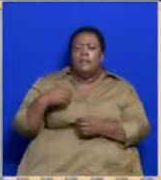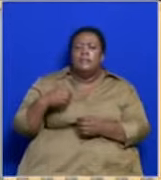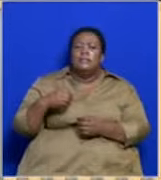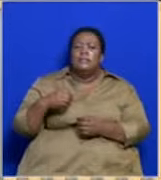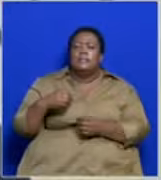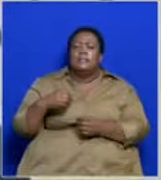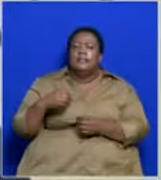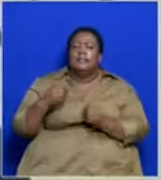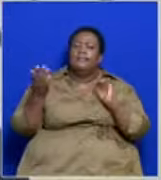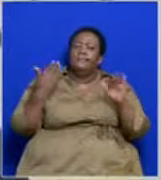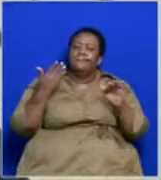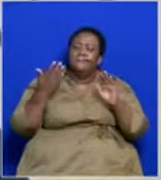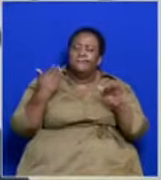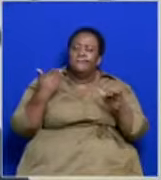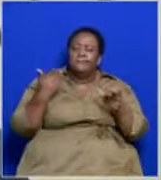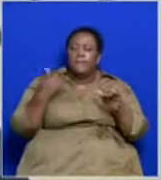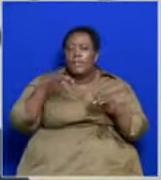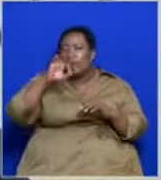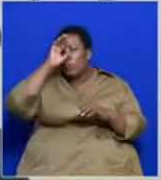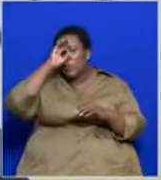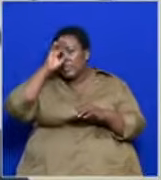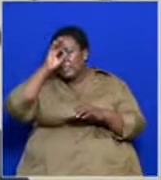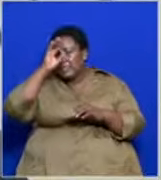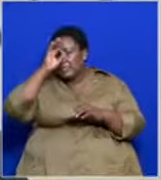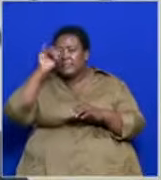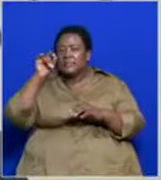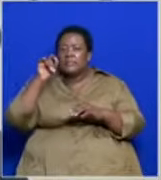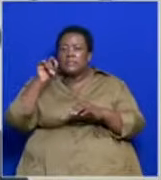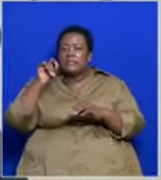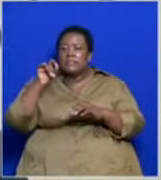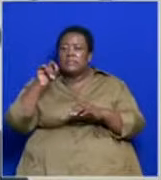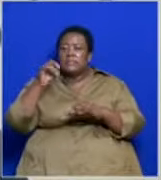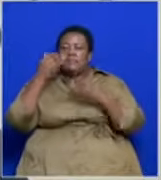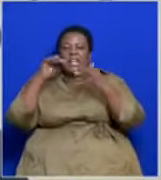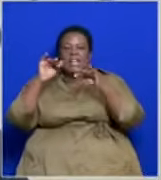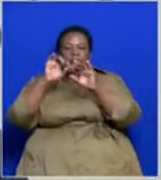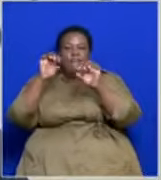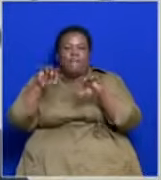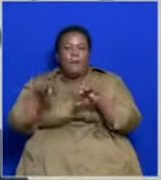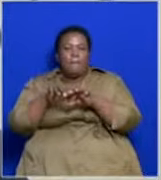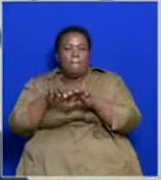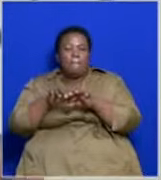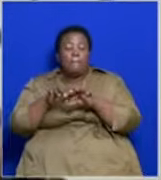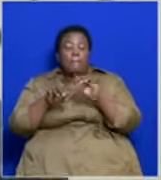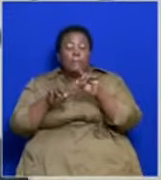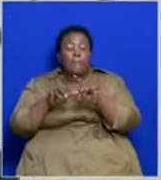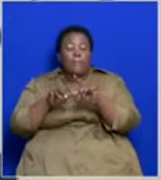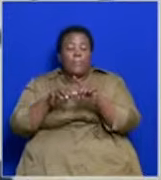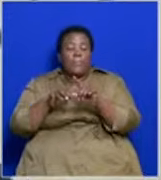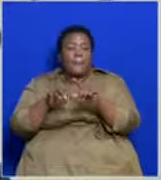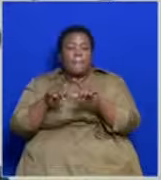Standards form, and the heading of that document is Statement of